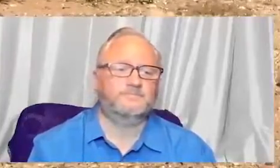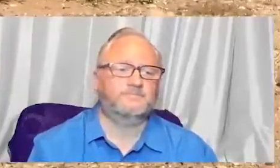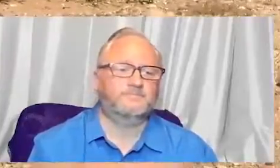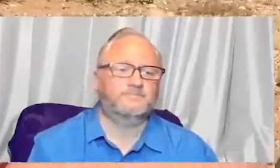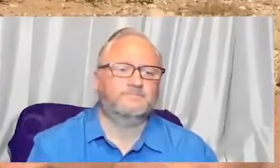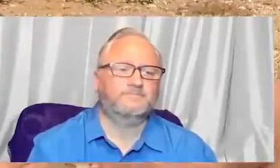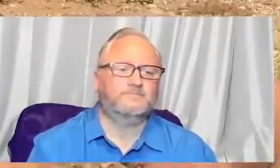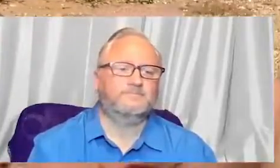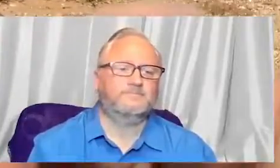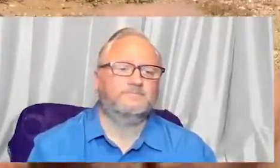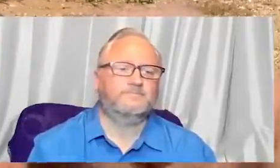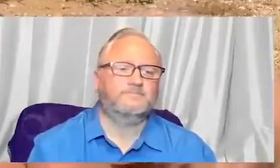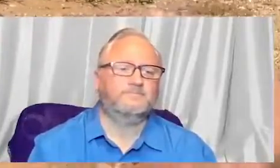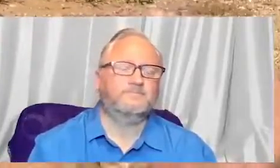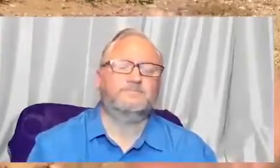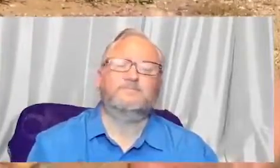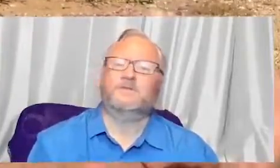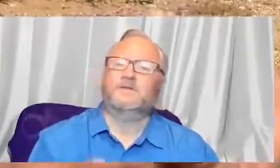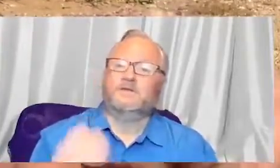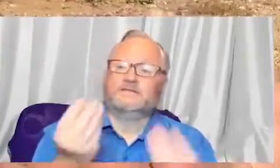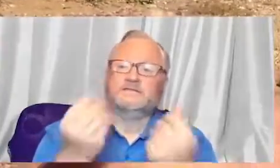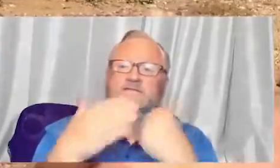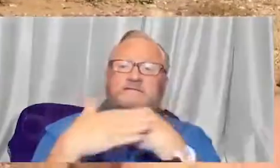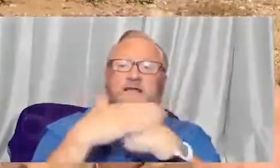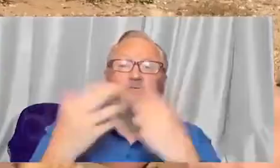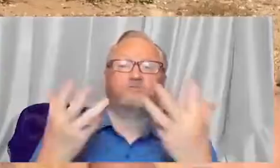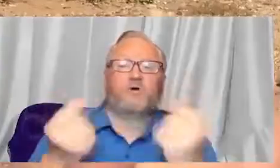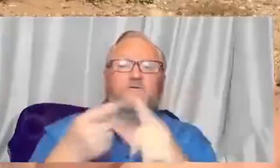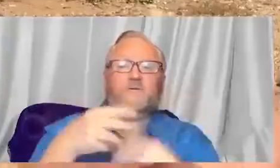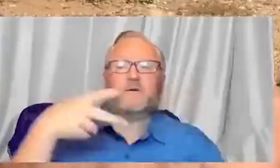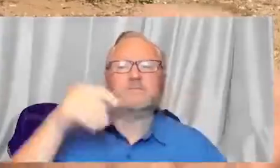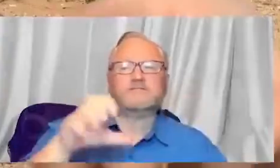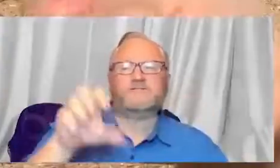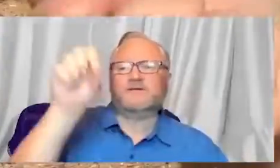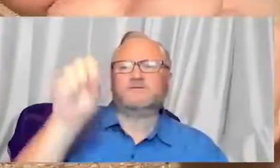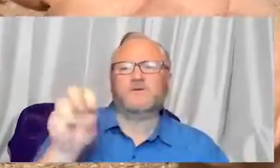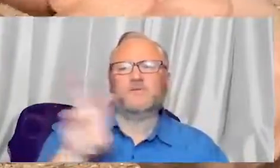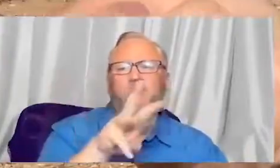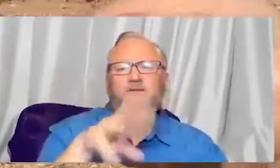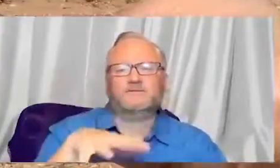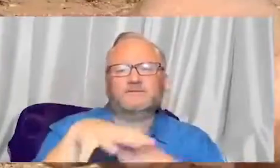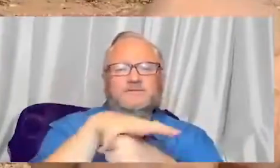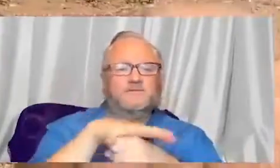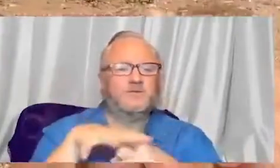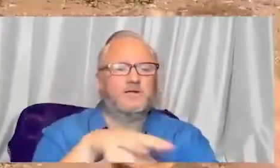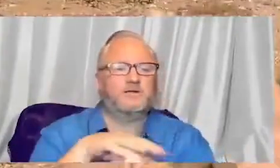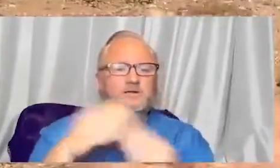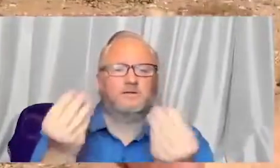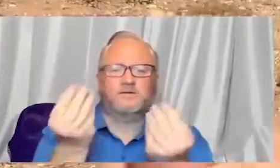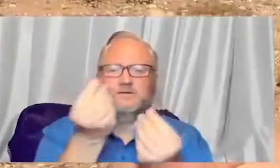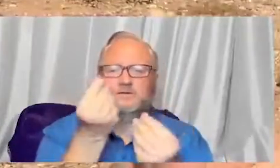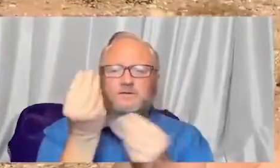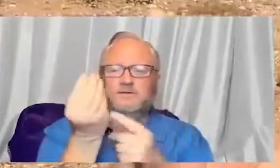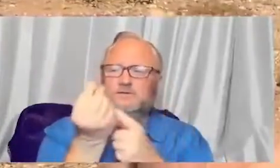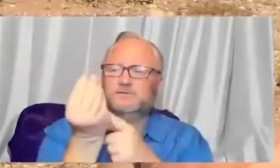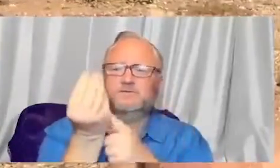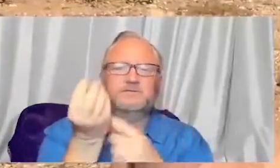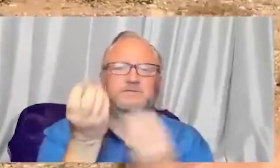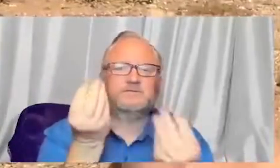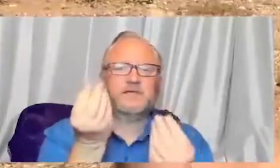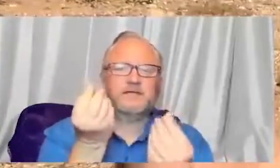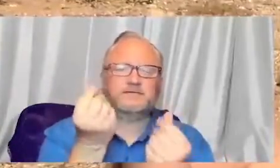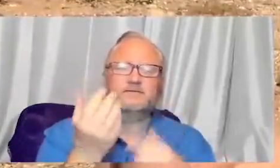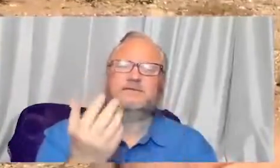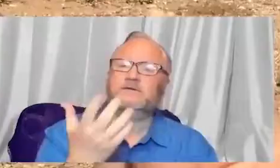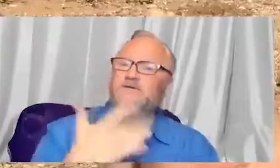Take the soft sand from the Pacific Southwest District and roll it between your fingers. Feel